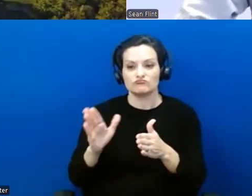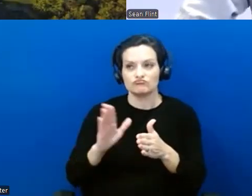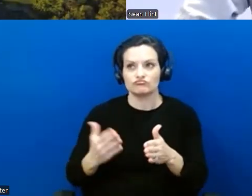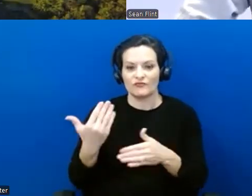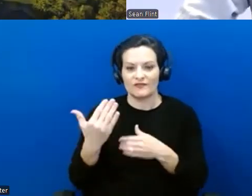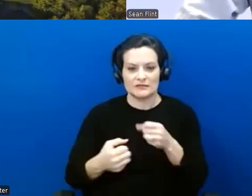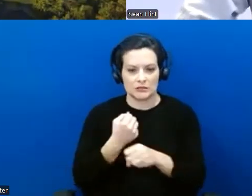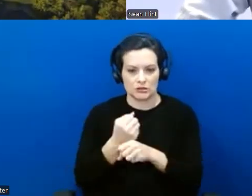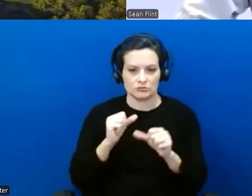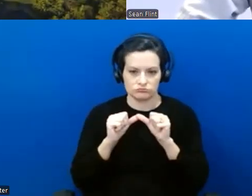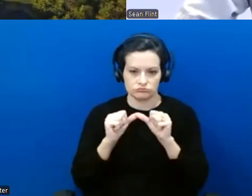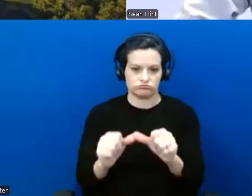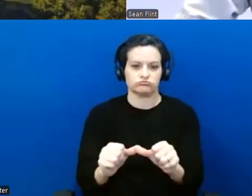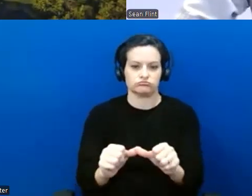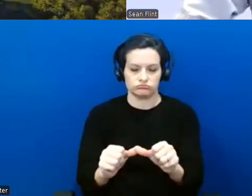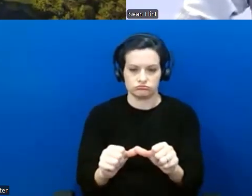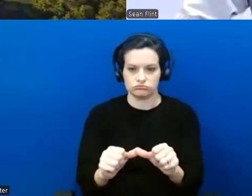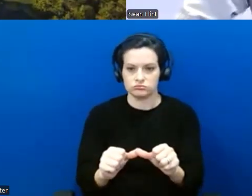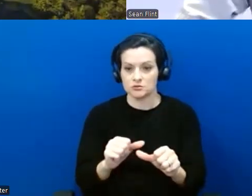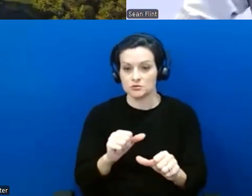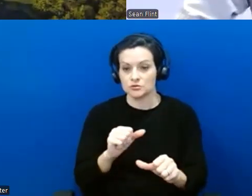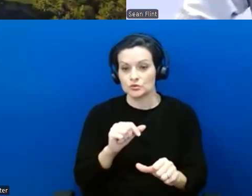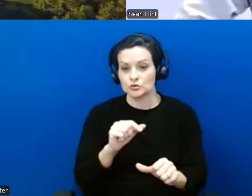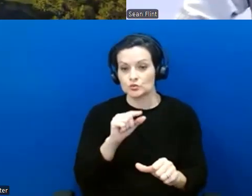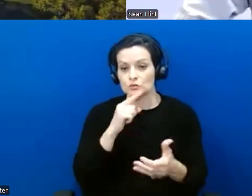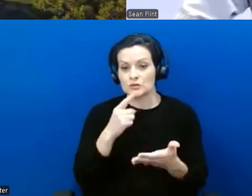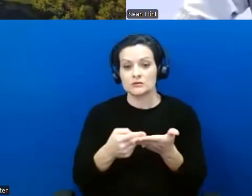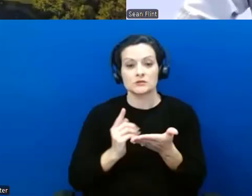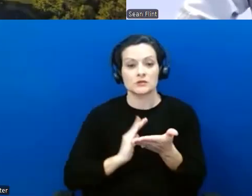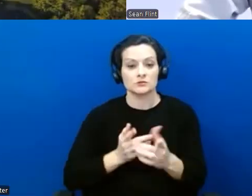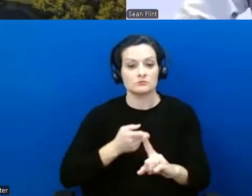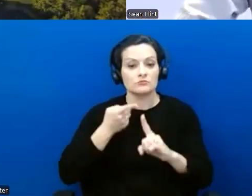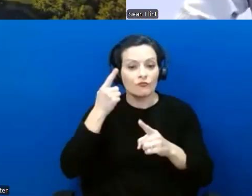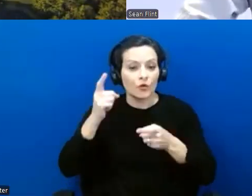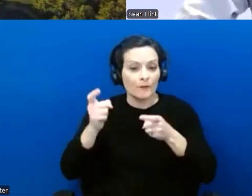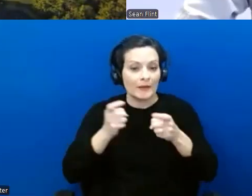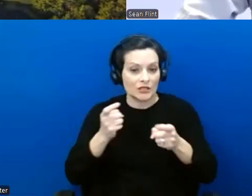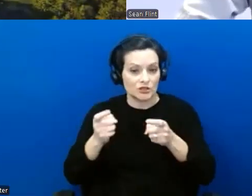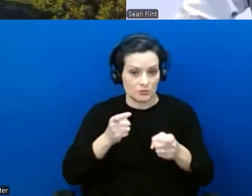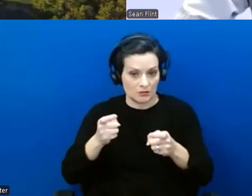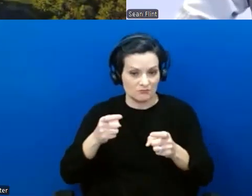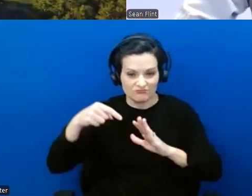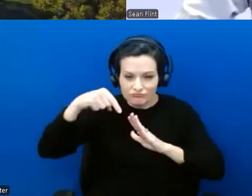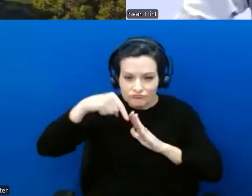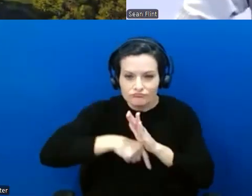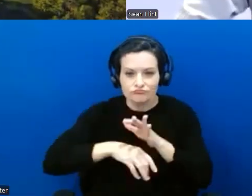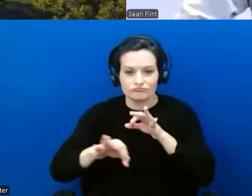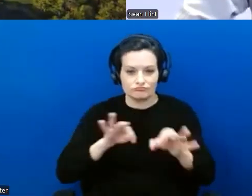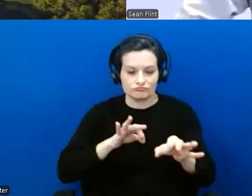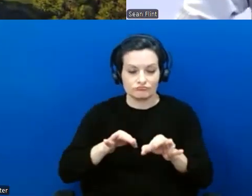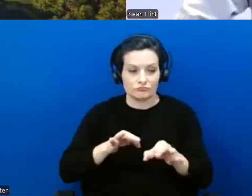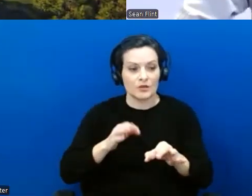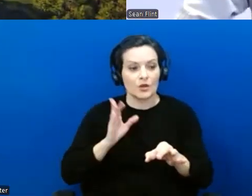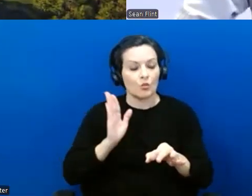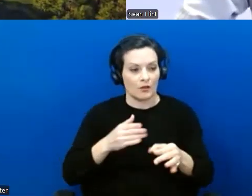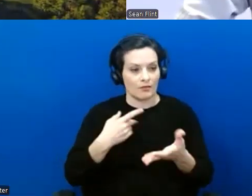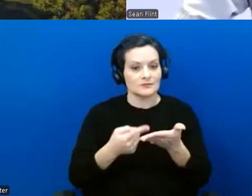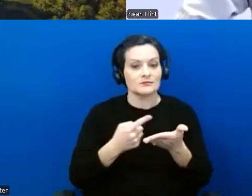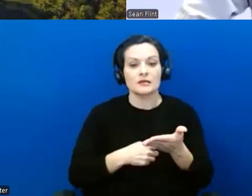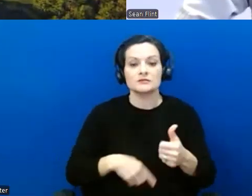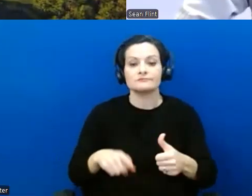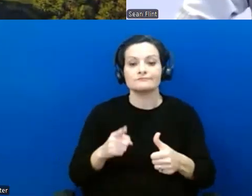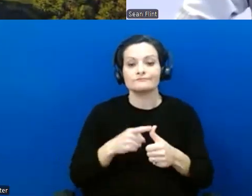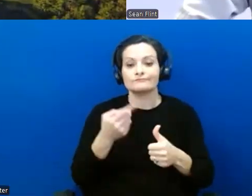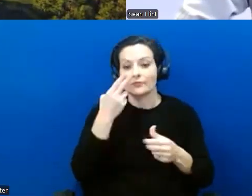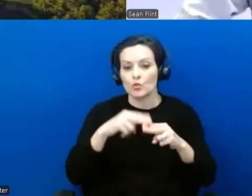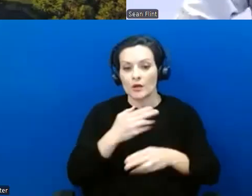years, in which we very thoroughly go into what our intended management is. That also addresses recreation activities